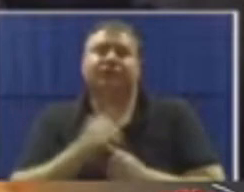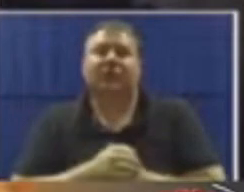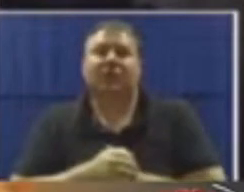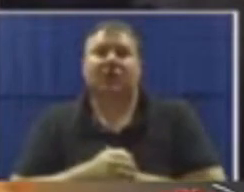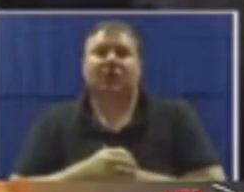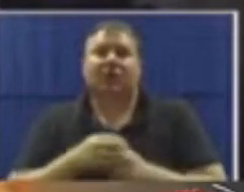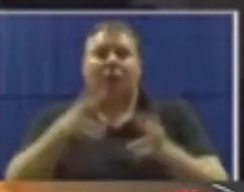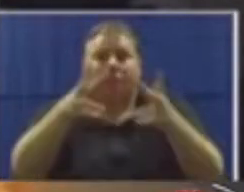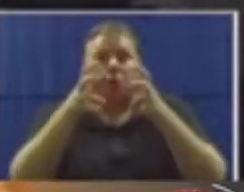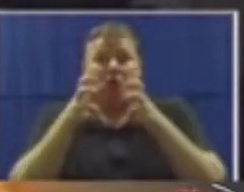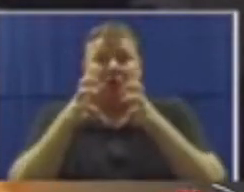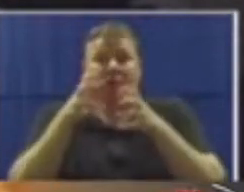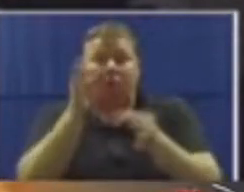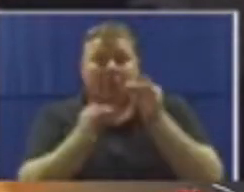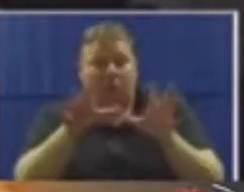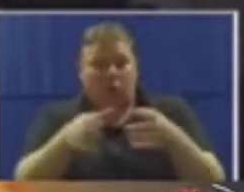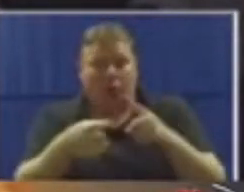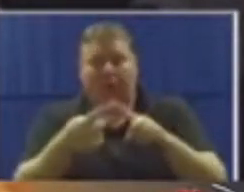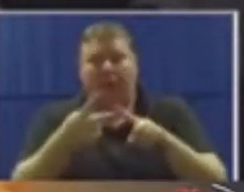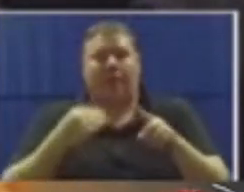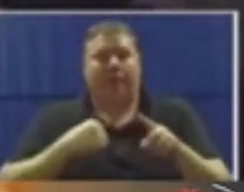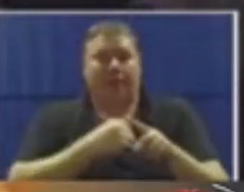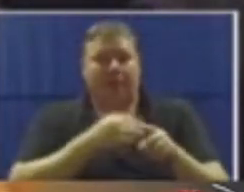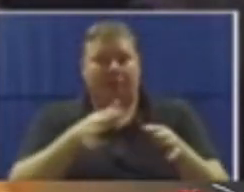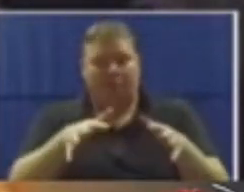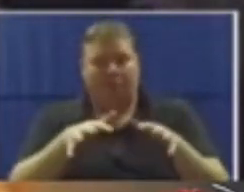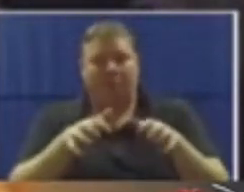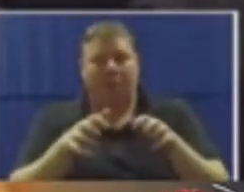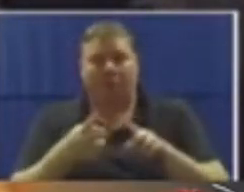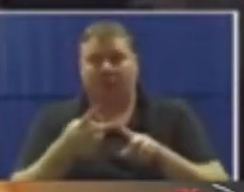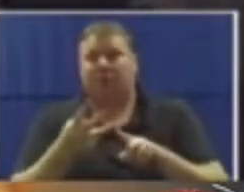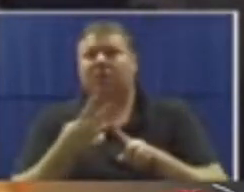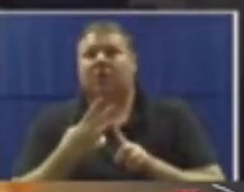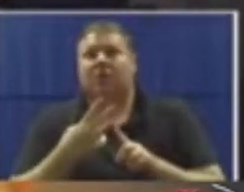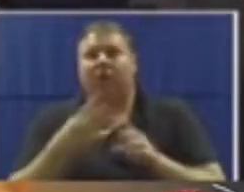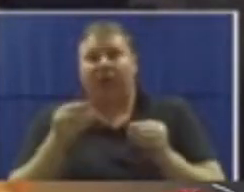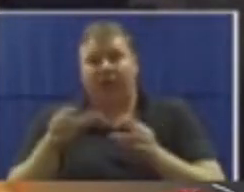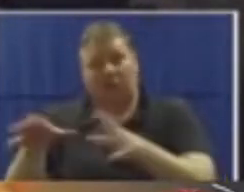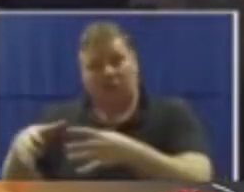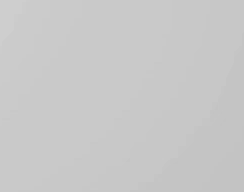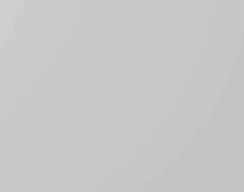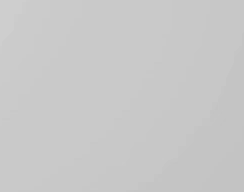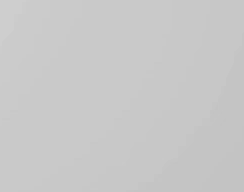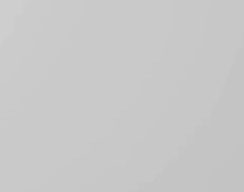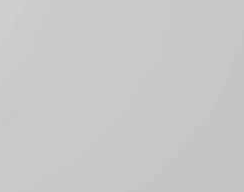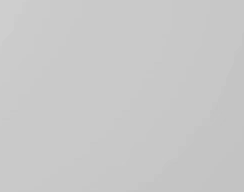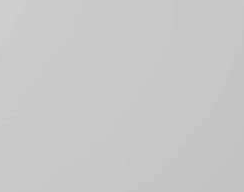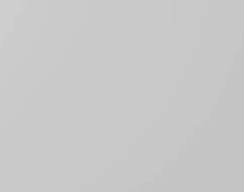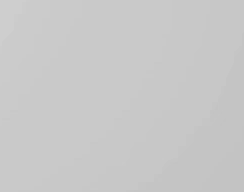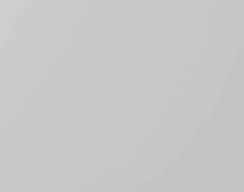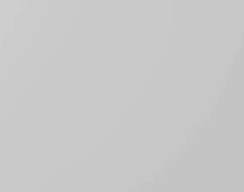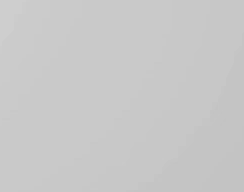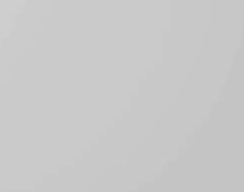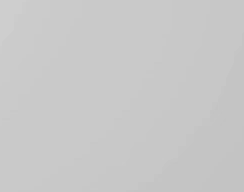the perceptions about politicians, about members of parliament and the institution around, and that's a challenge for all of us. Thank you, Chairperson.